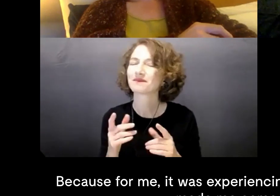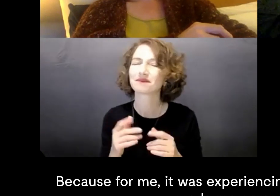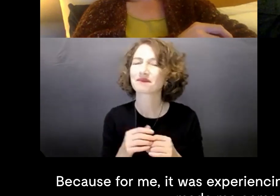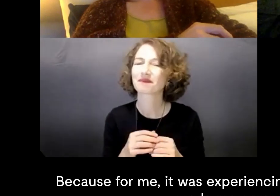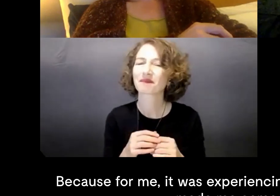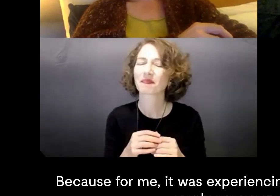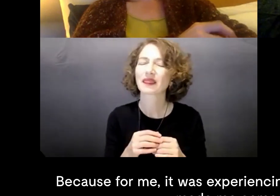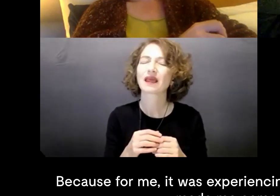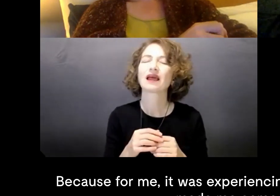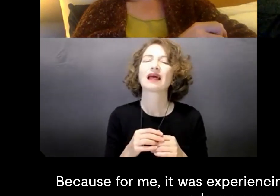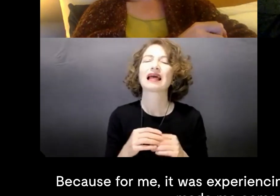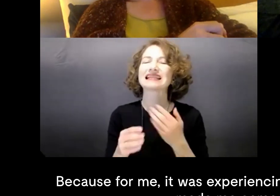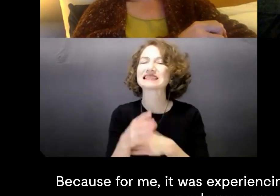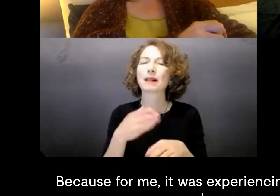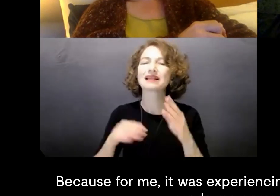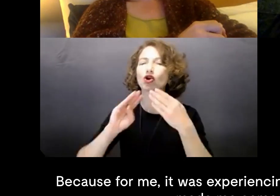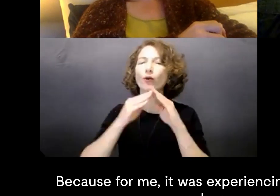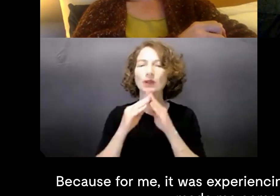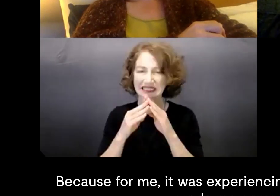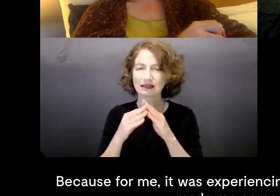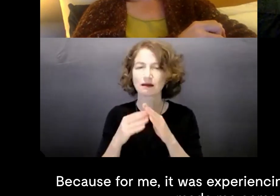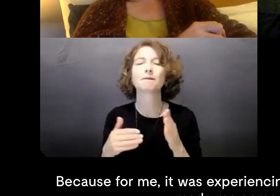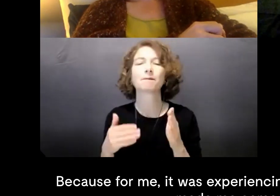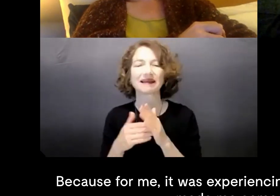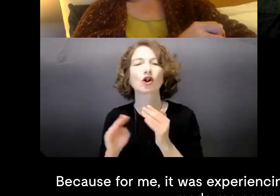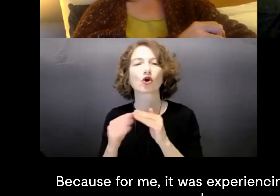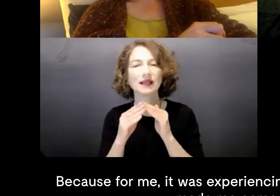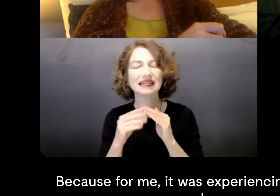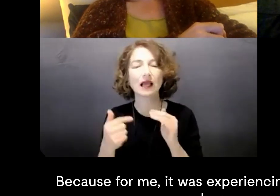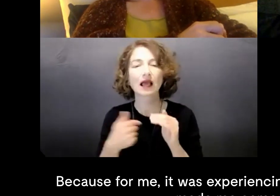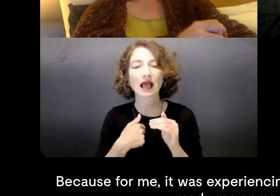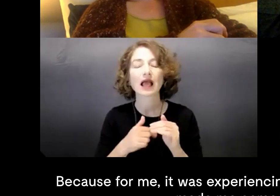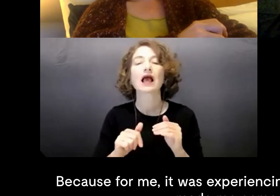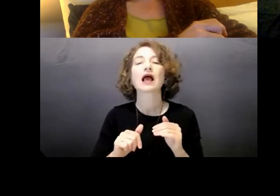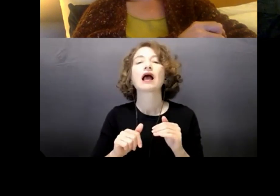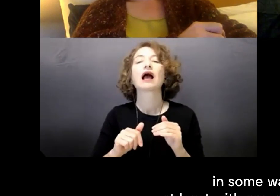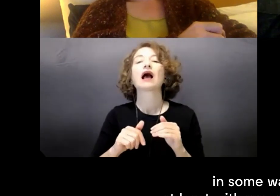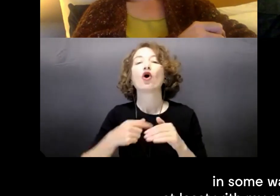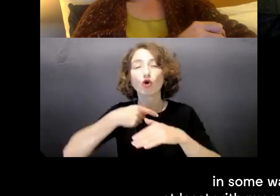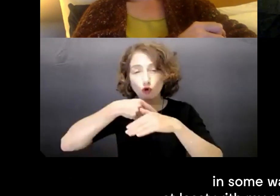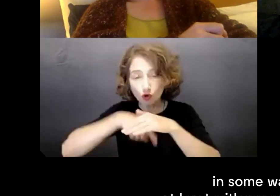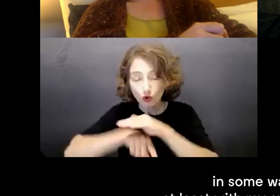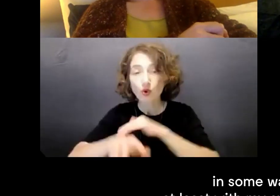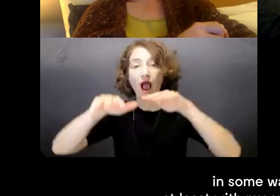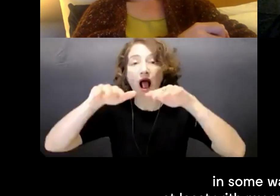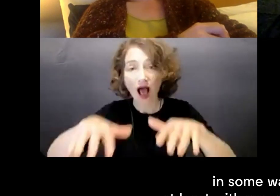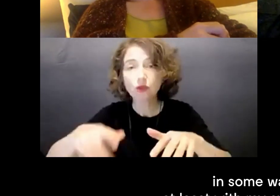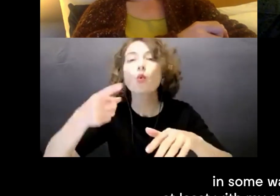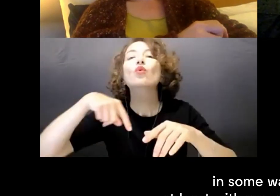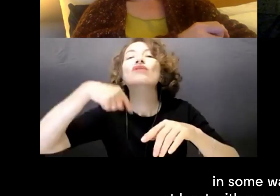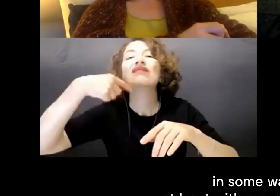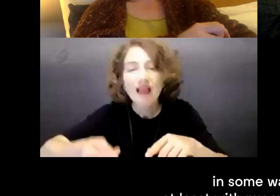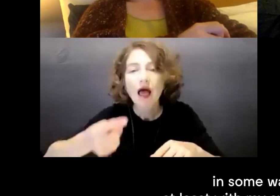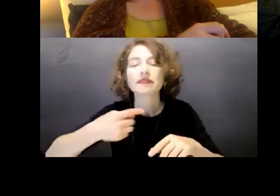disability community that made me come to terms, in some ways at least, with my